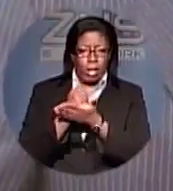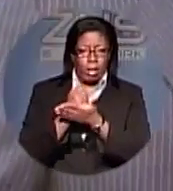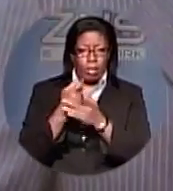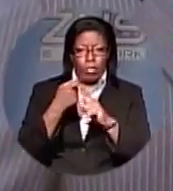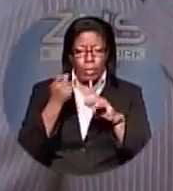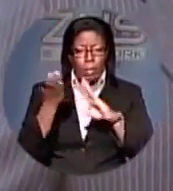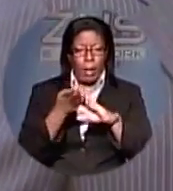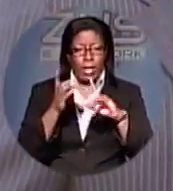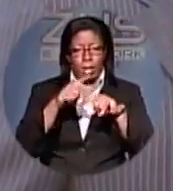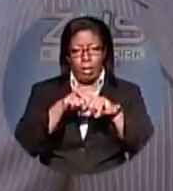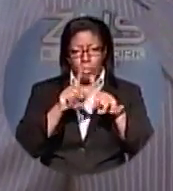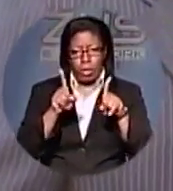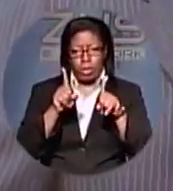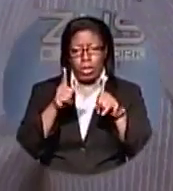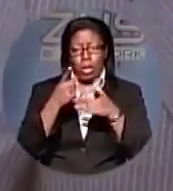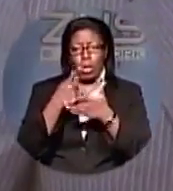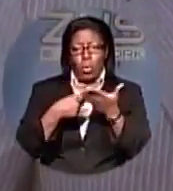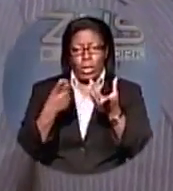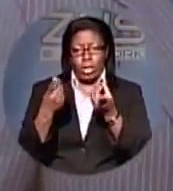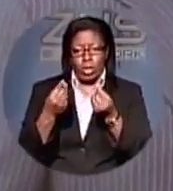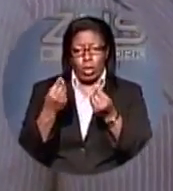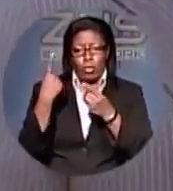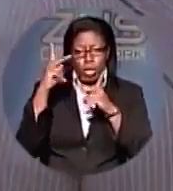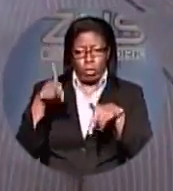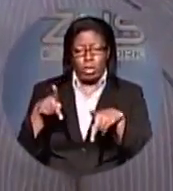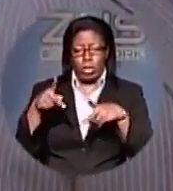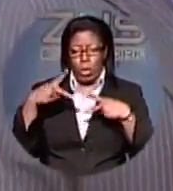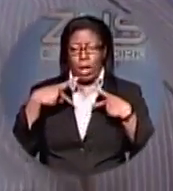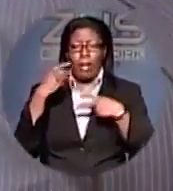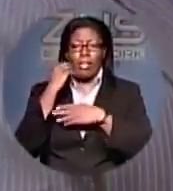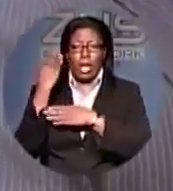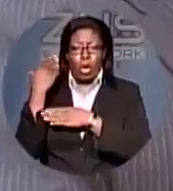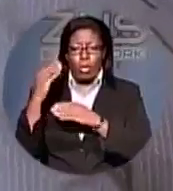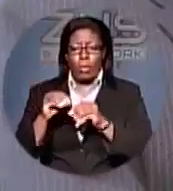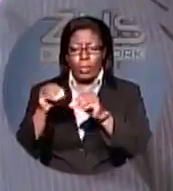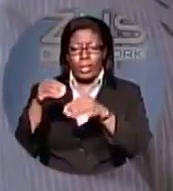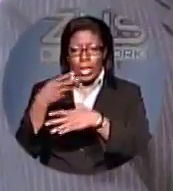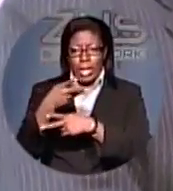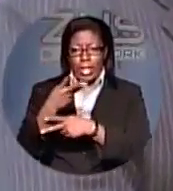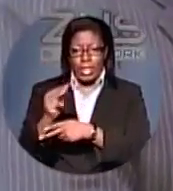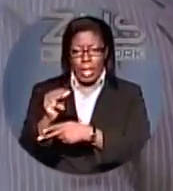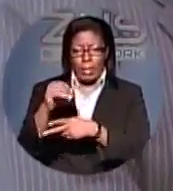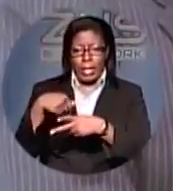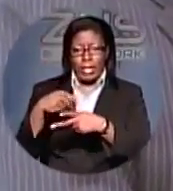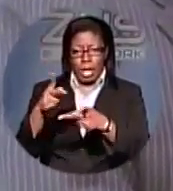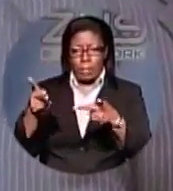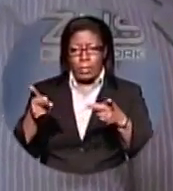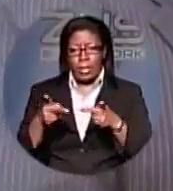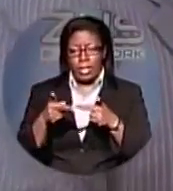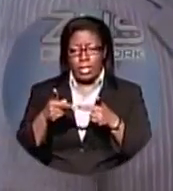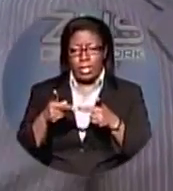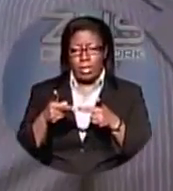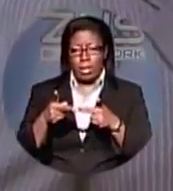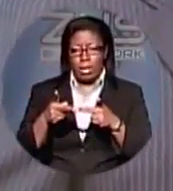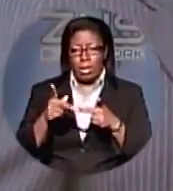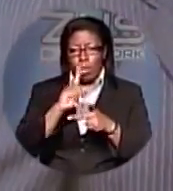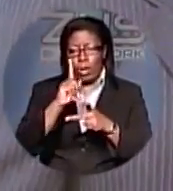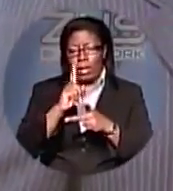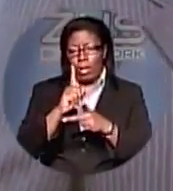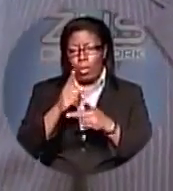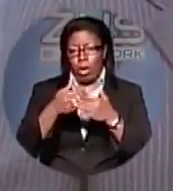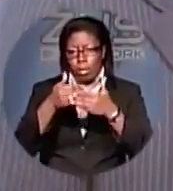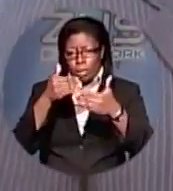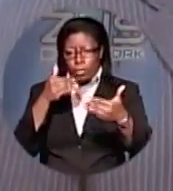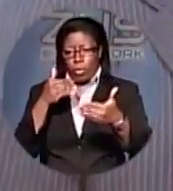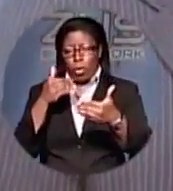what it does for the mortgagers, it puts them in a position that they were in at the time or prior to their loans going